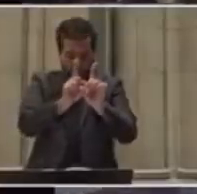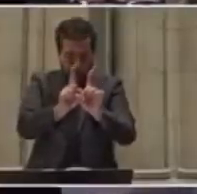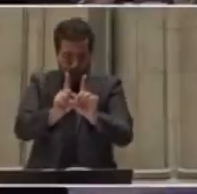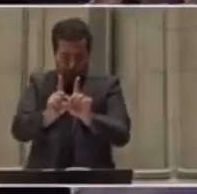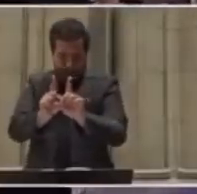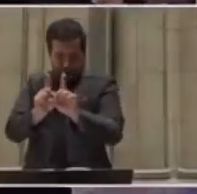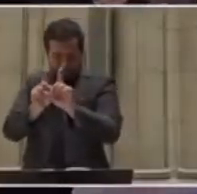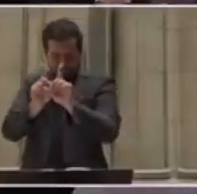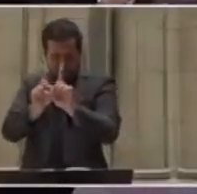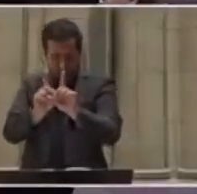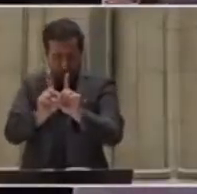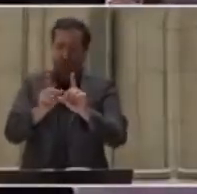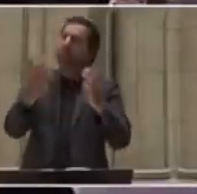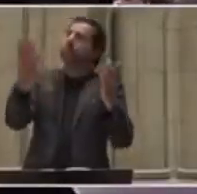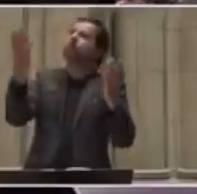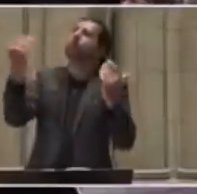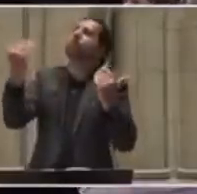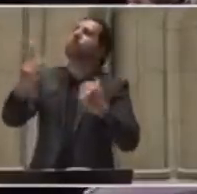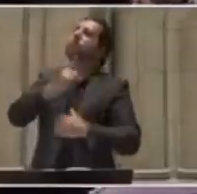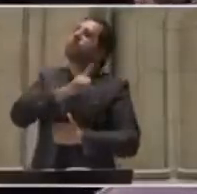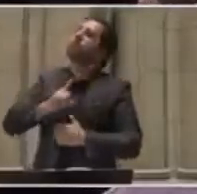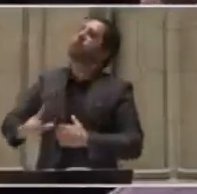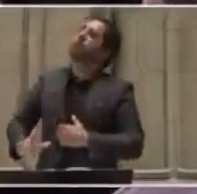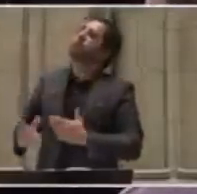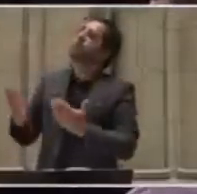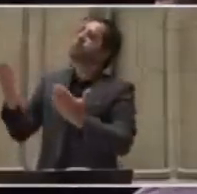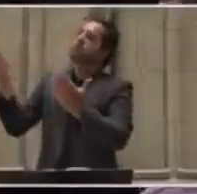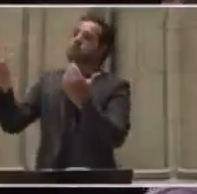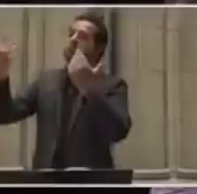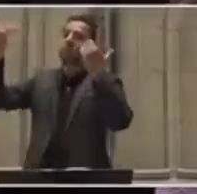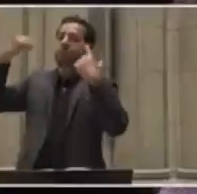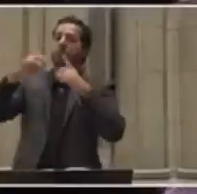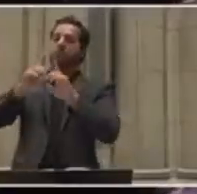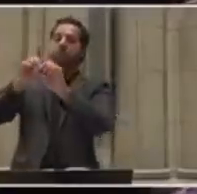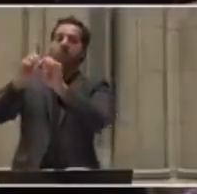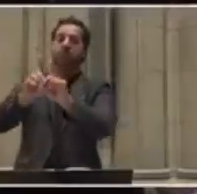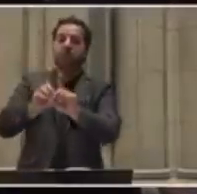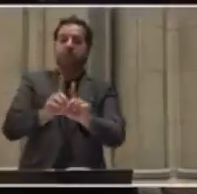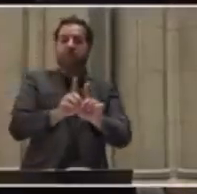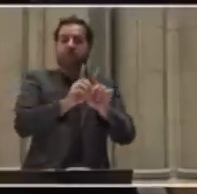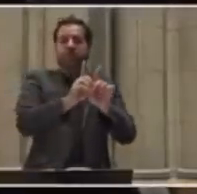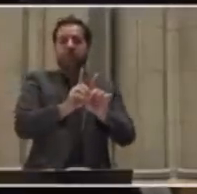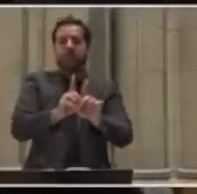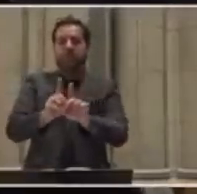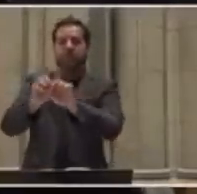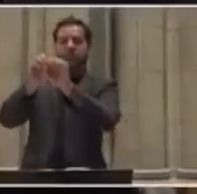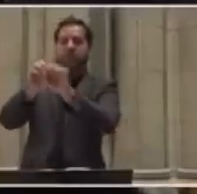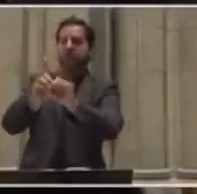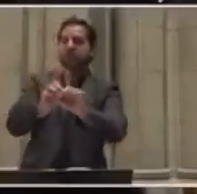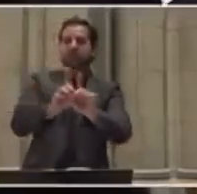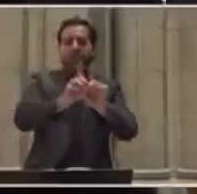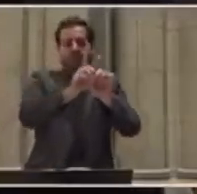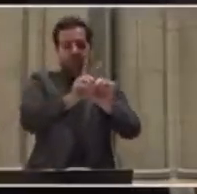walk, come on, Lord, and walk with me.